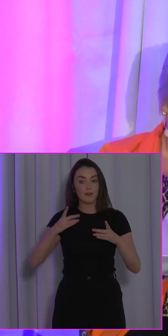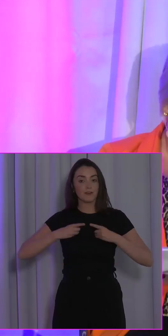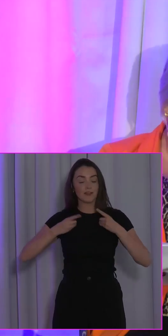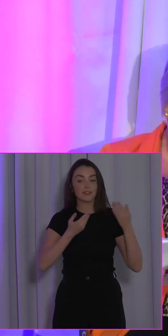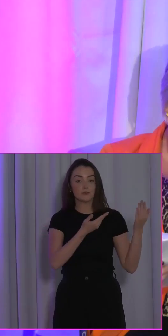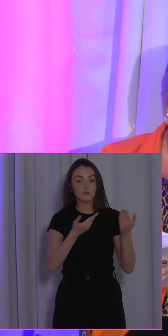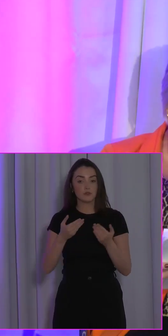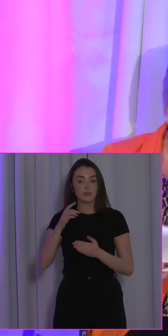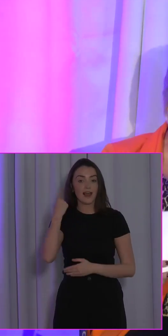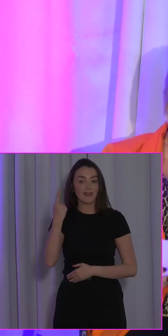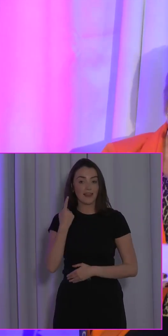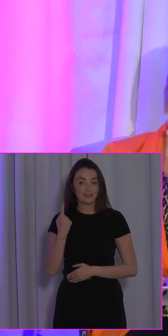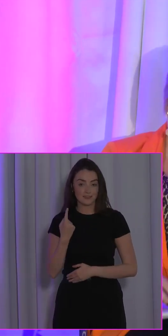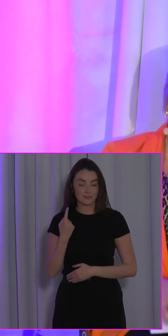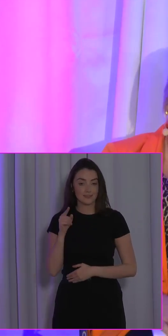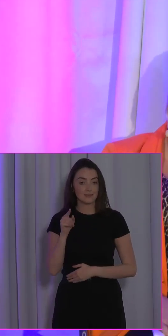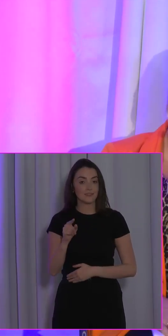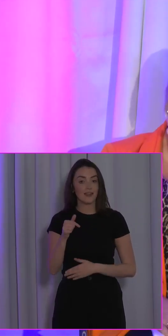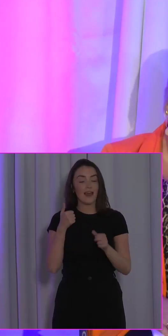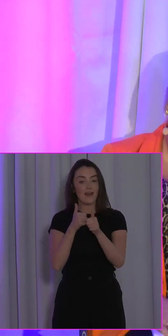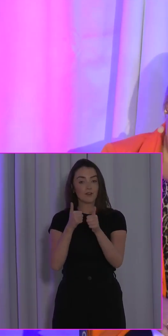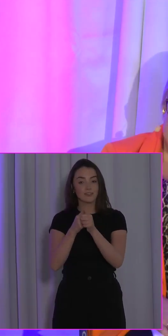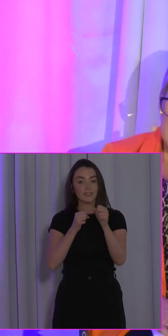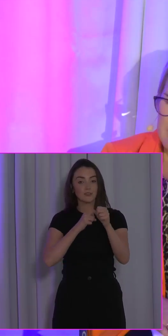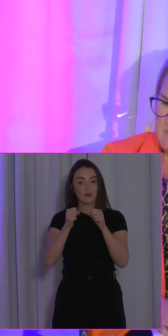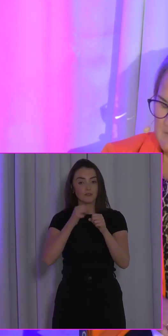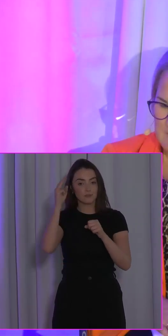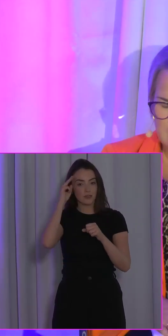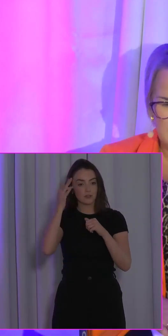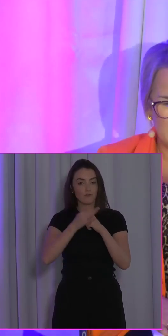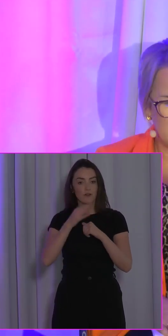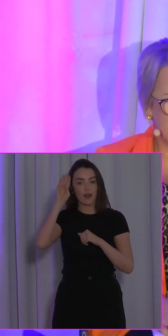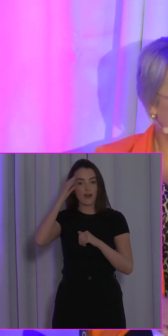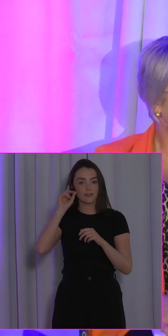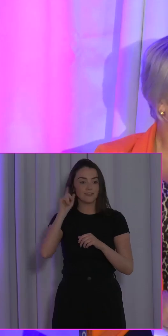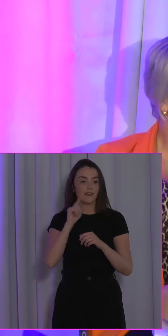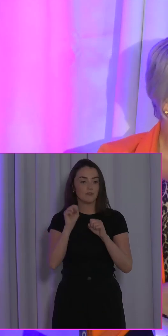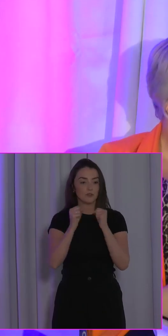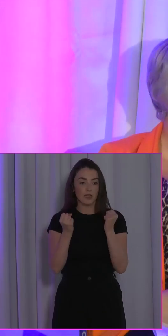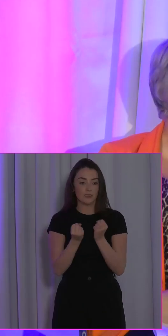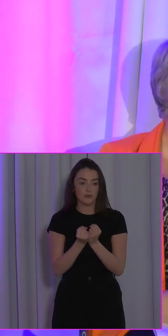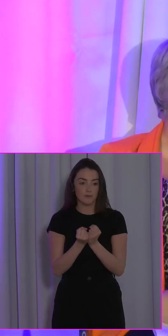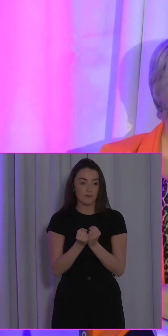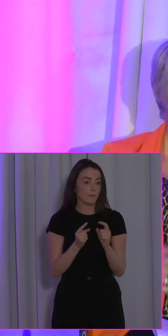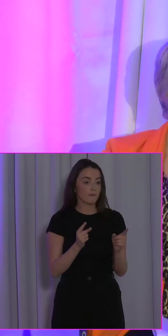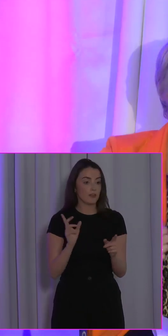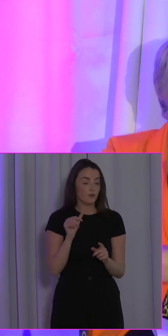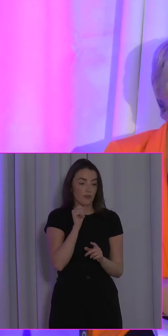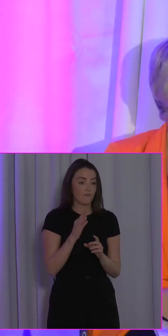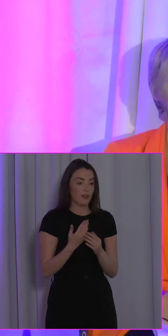to introduce Elaine Grehan, who's the Advocacy Services Manager for the Irish Deaf Society.